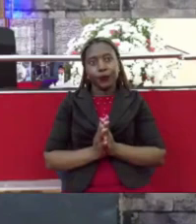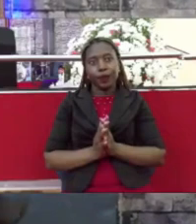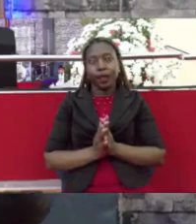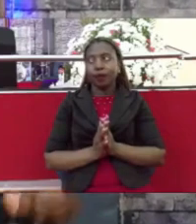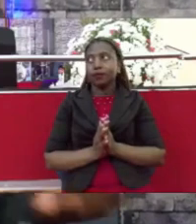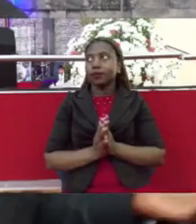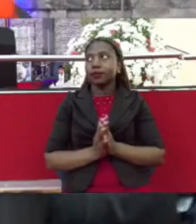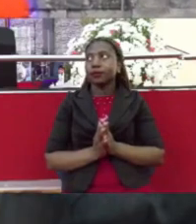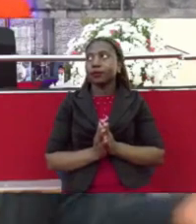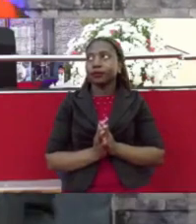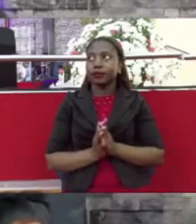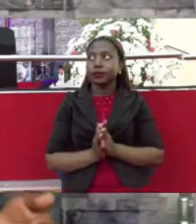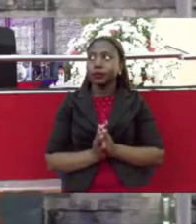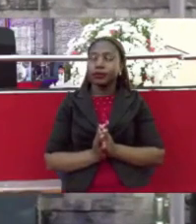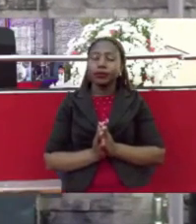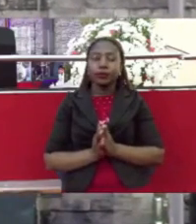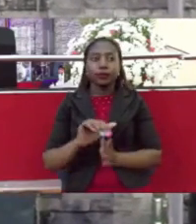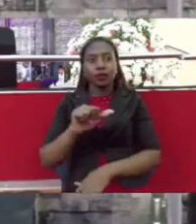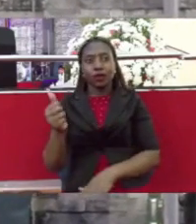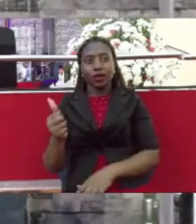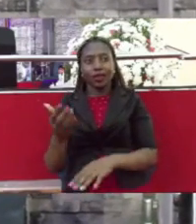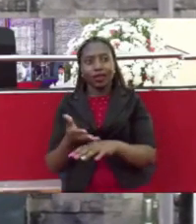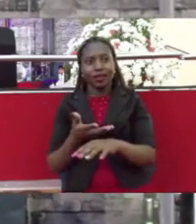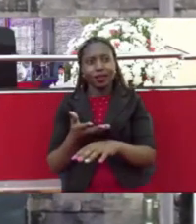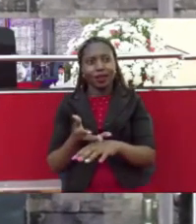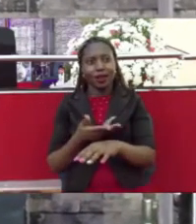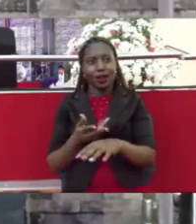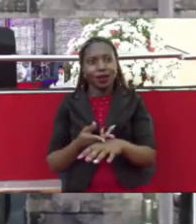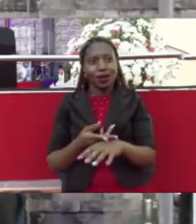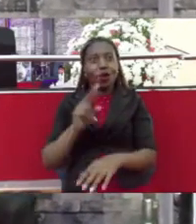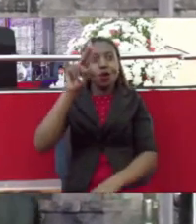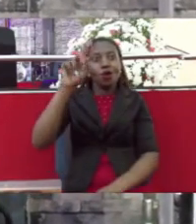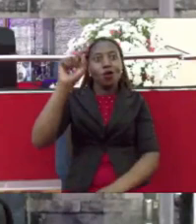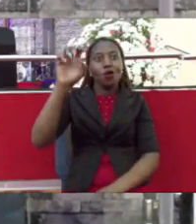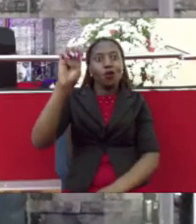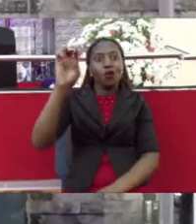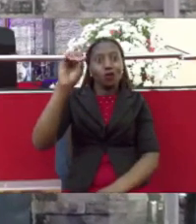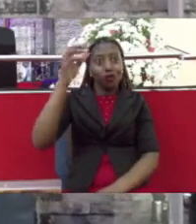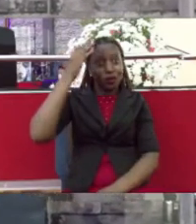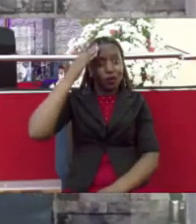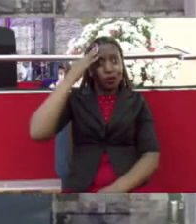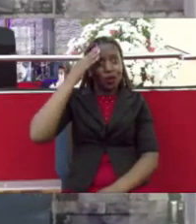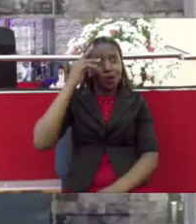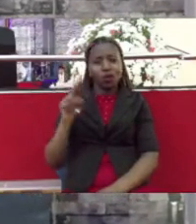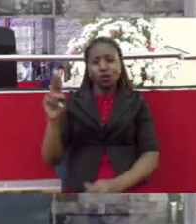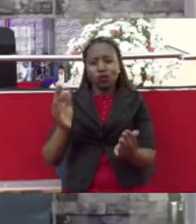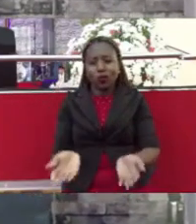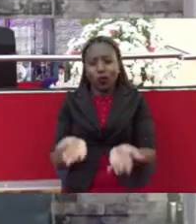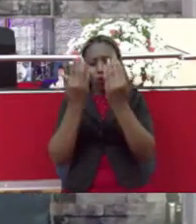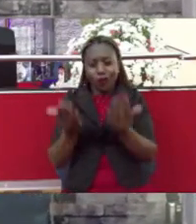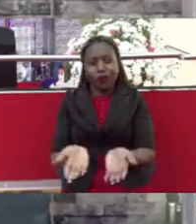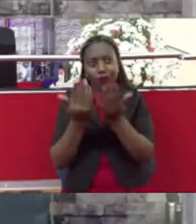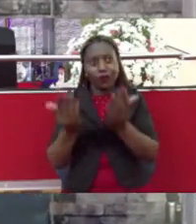call katharoro. Kuna ile kwa Kigiriki tunaita uteo. And I remember when we began the